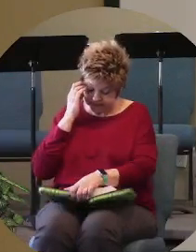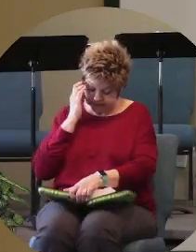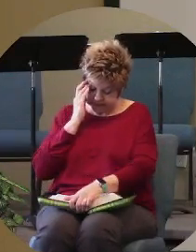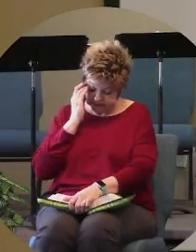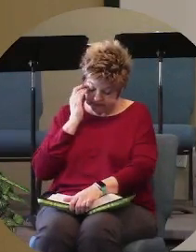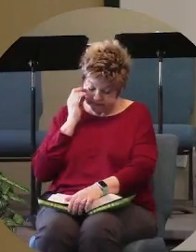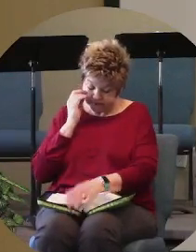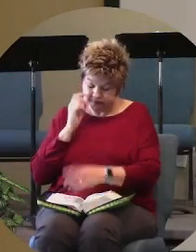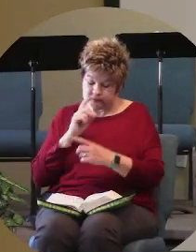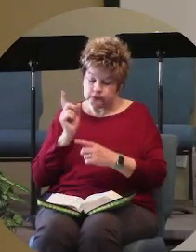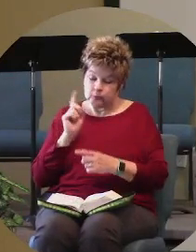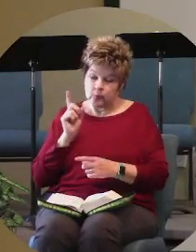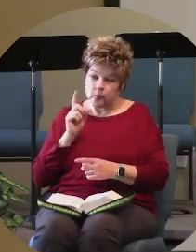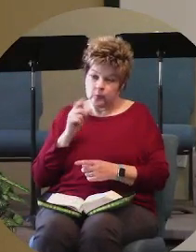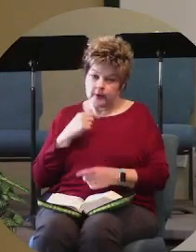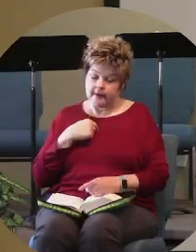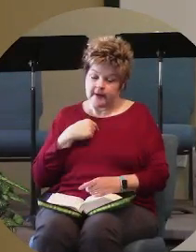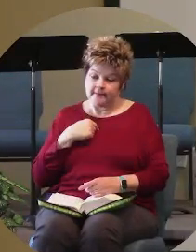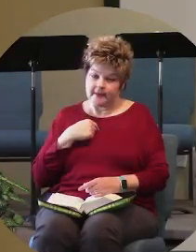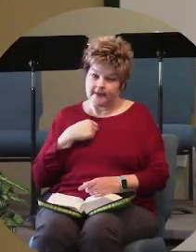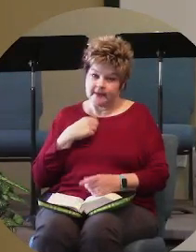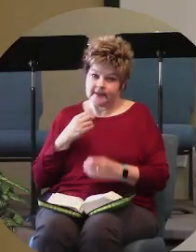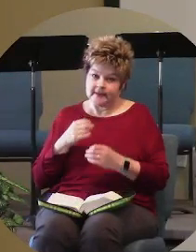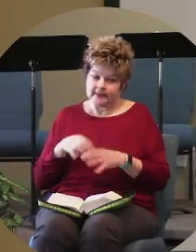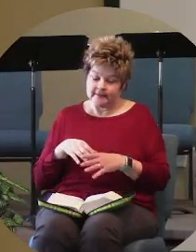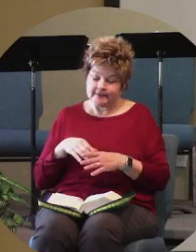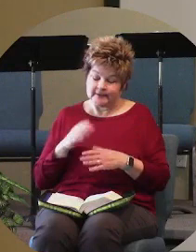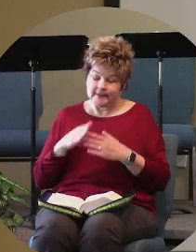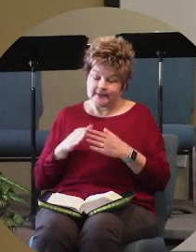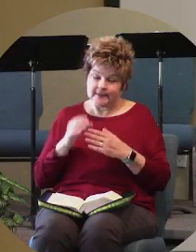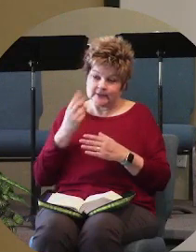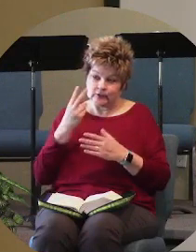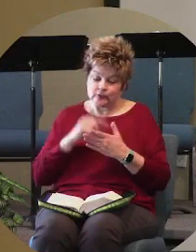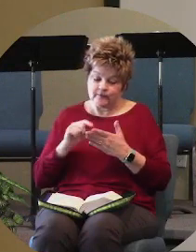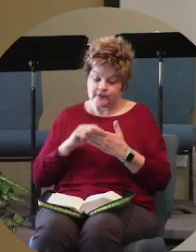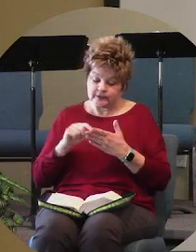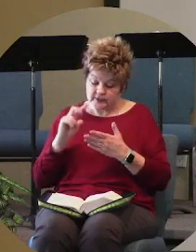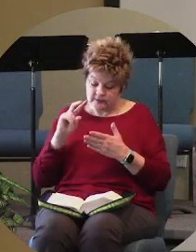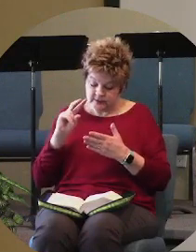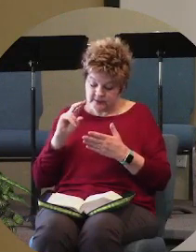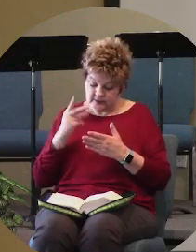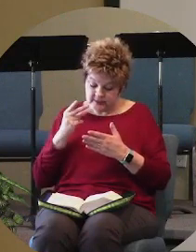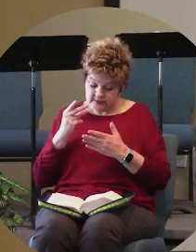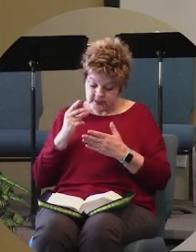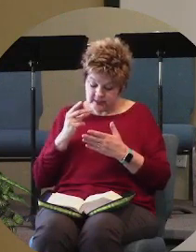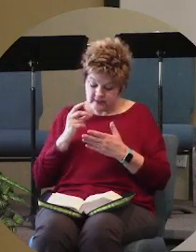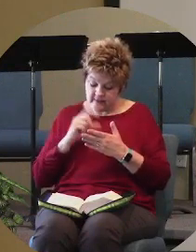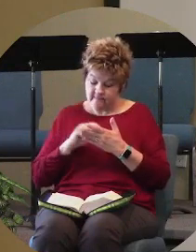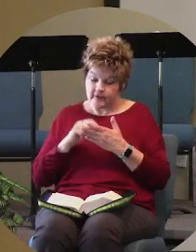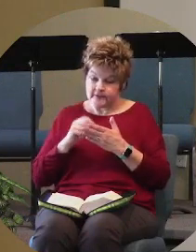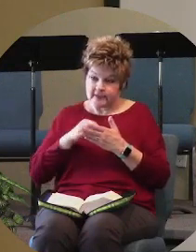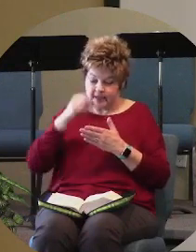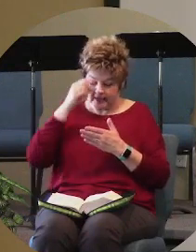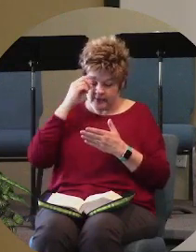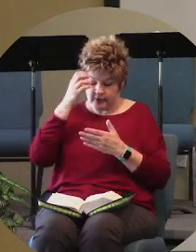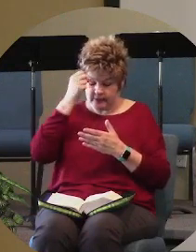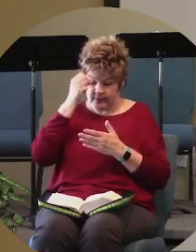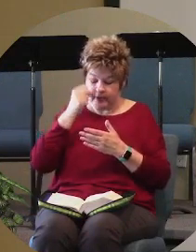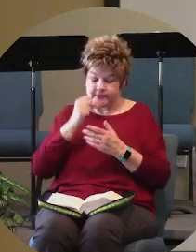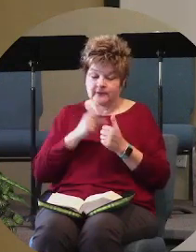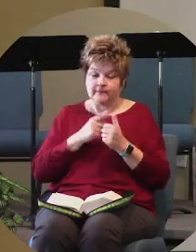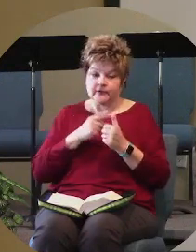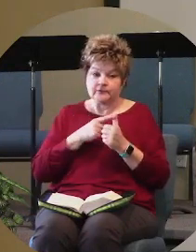and this is where I'm gonna leave us at the end of these two, was the second verse I ever learned as a Christian. The first one